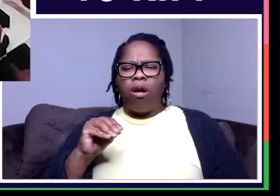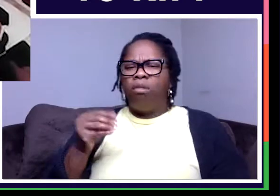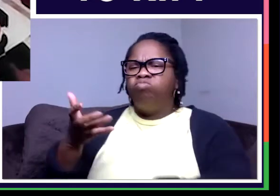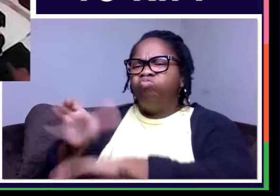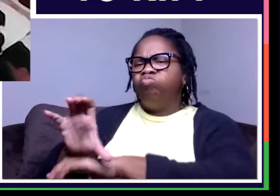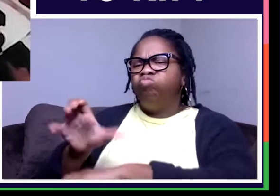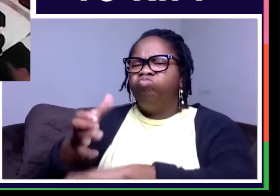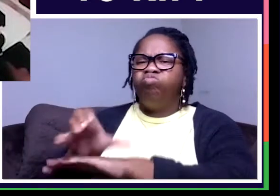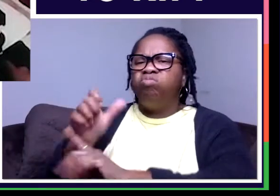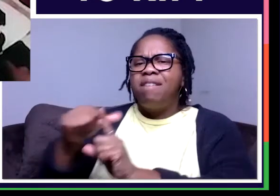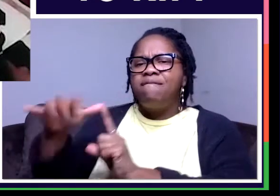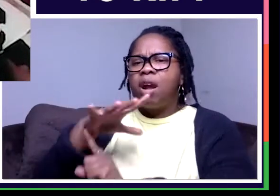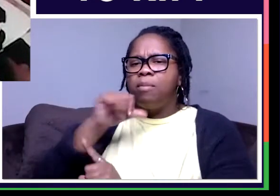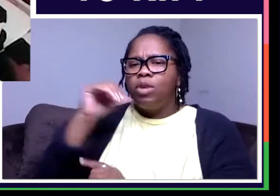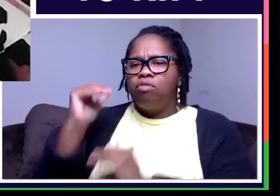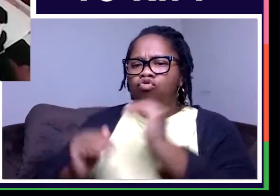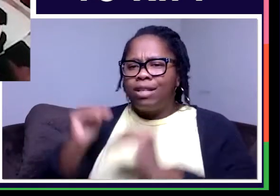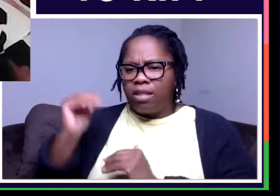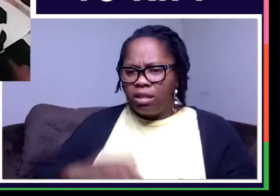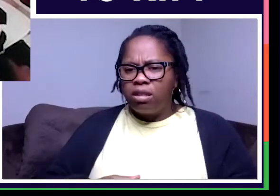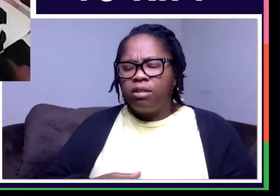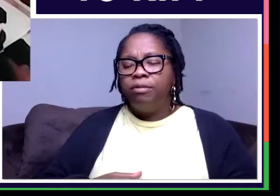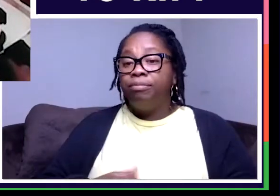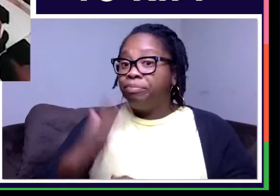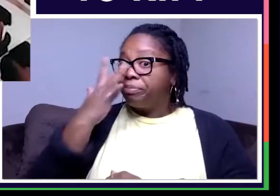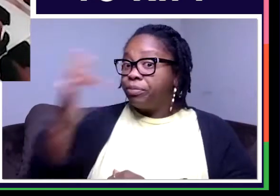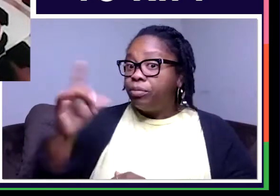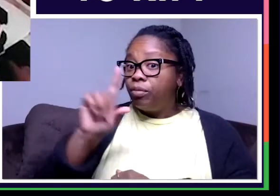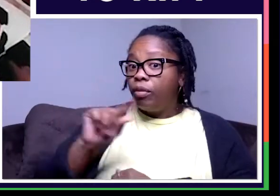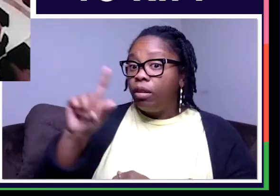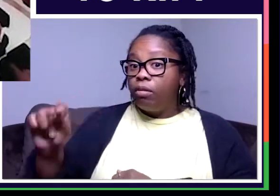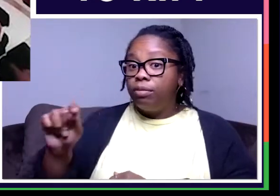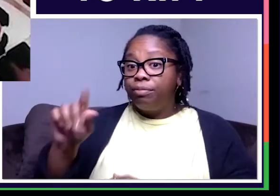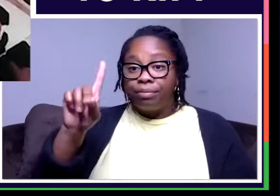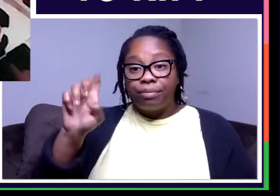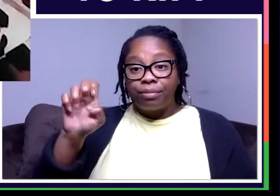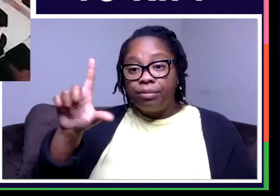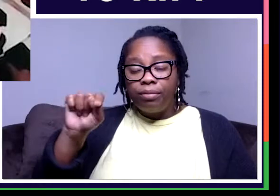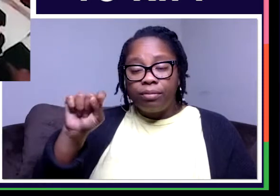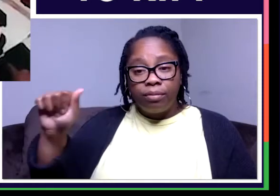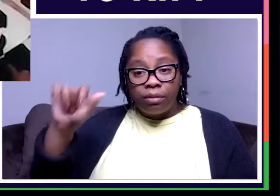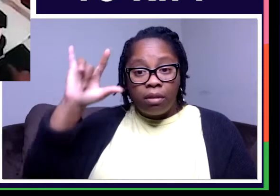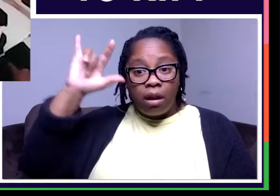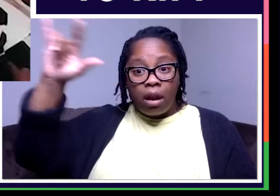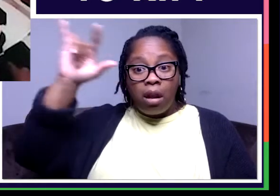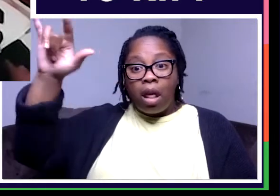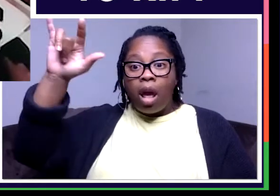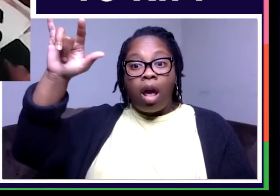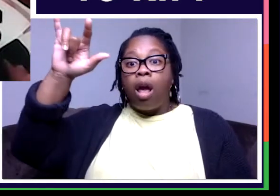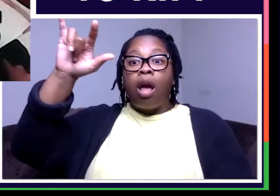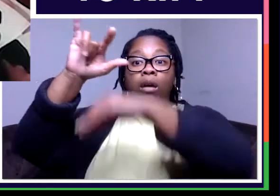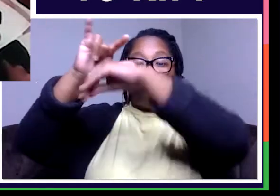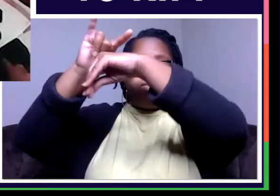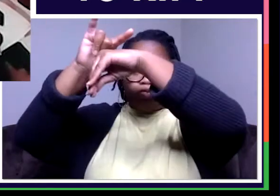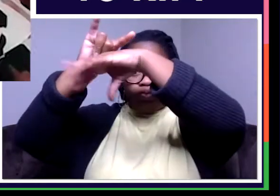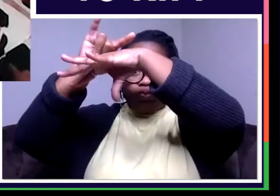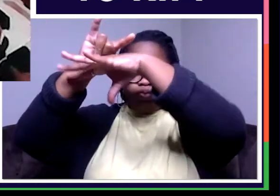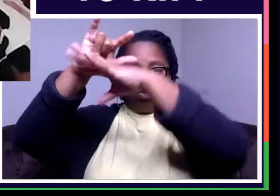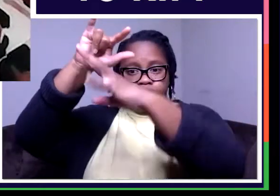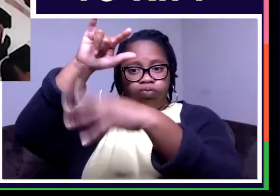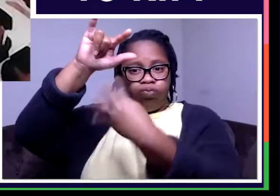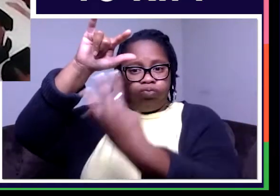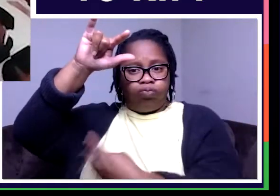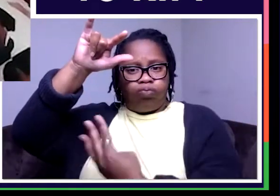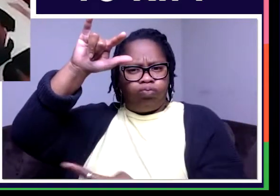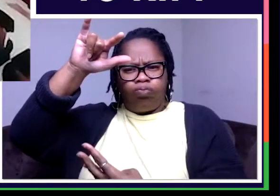environmental injustices. In early 2020, a Delta Airlines jet dumped fuel on